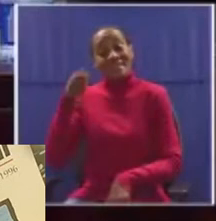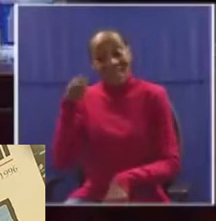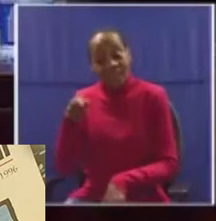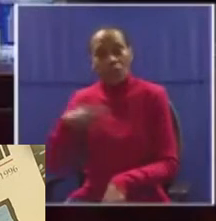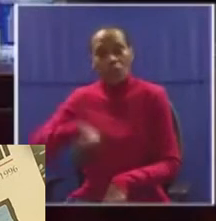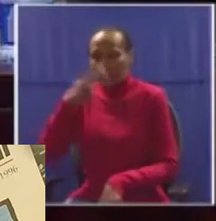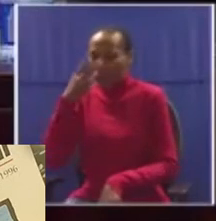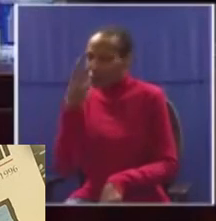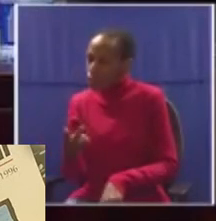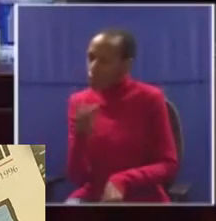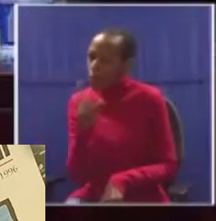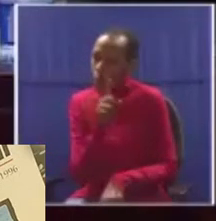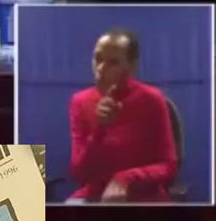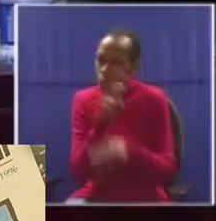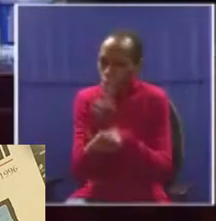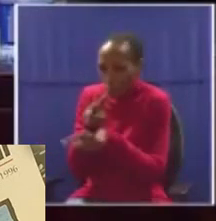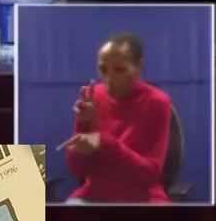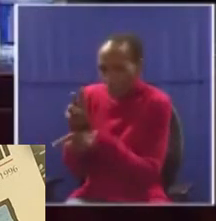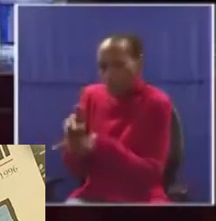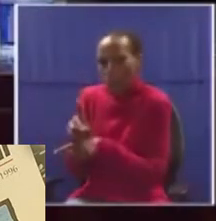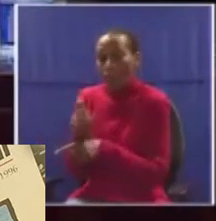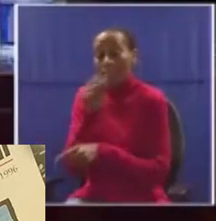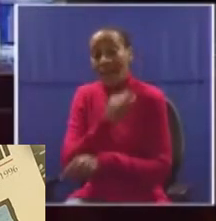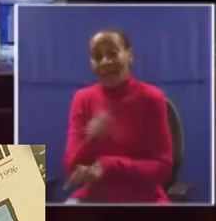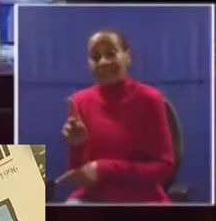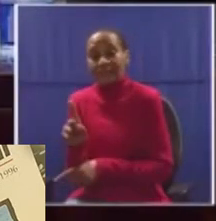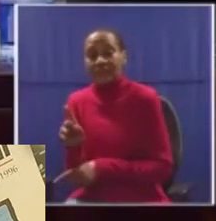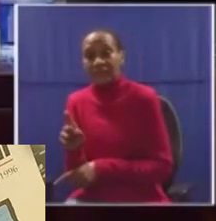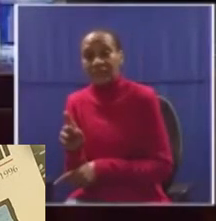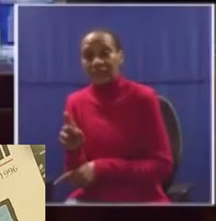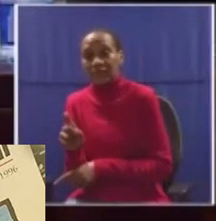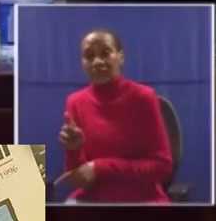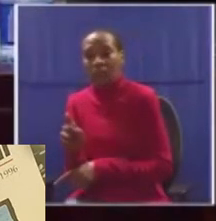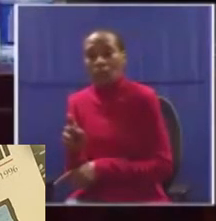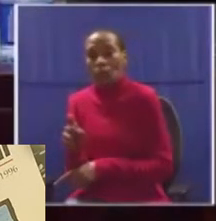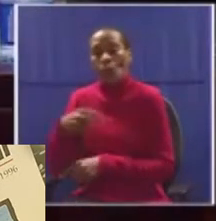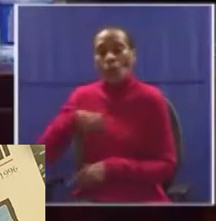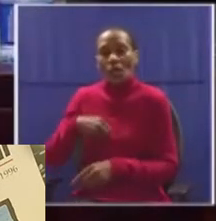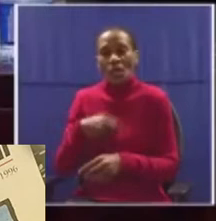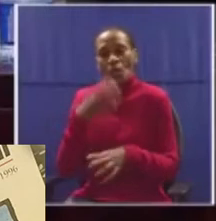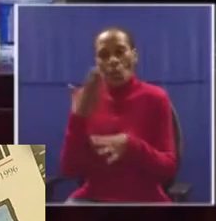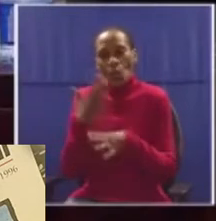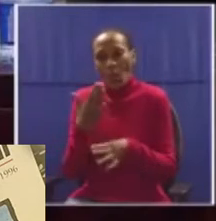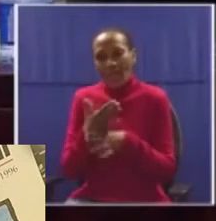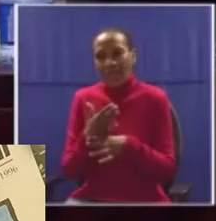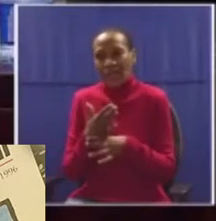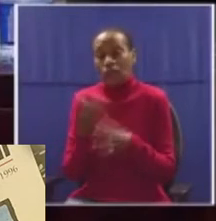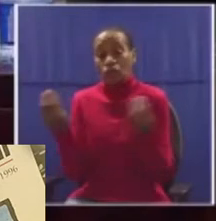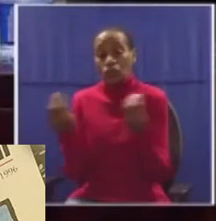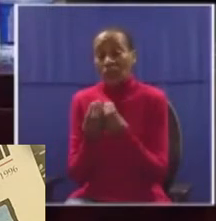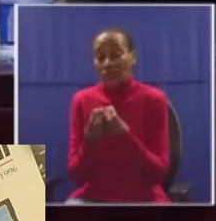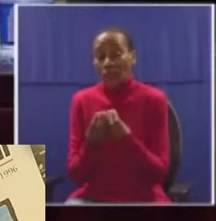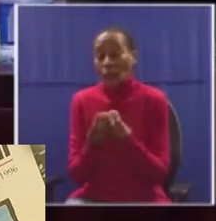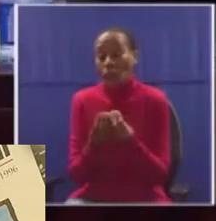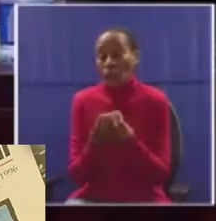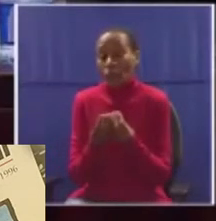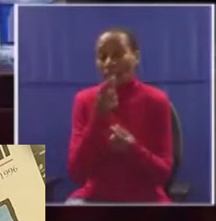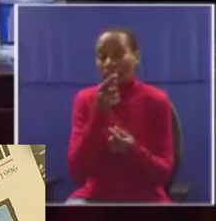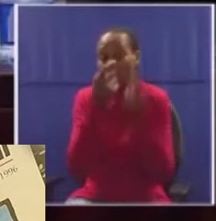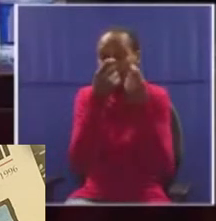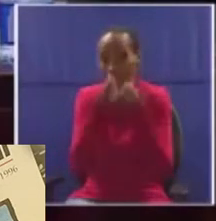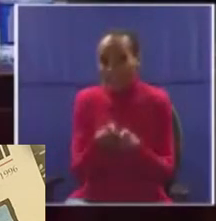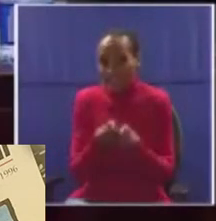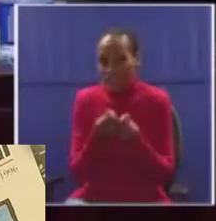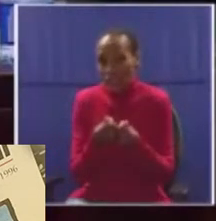the work of the financial action thanks for us but because we were dealing with financial sector transformation that remained